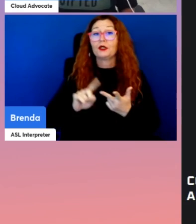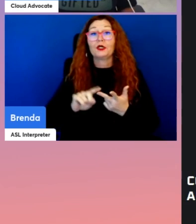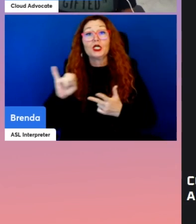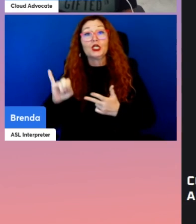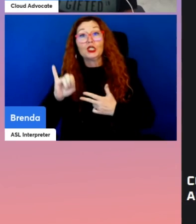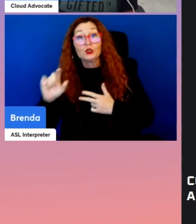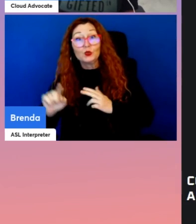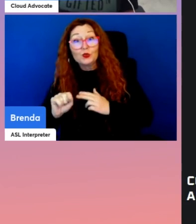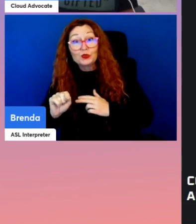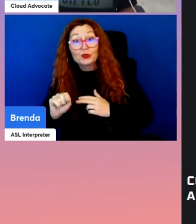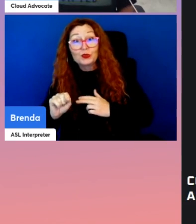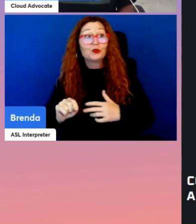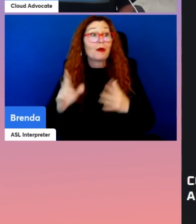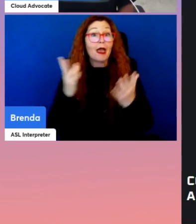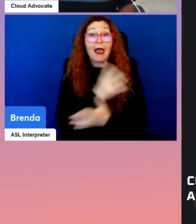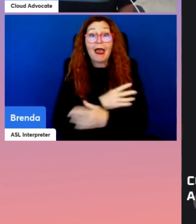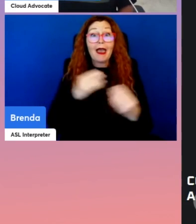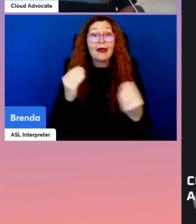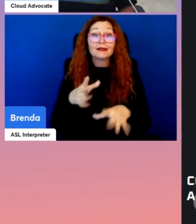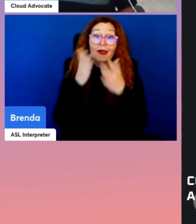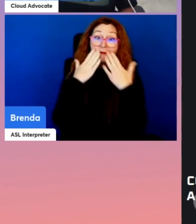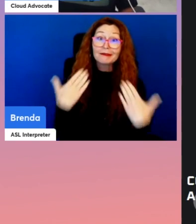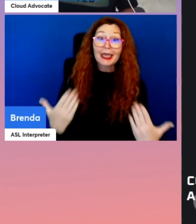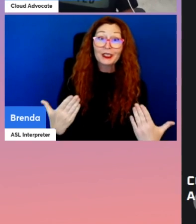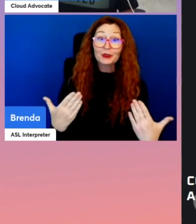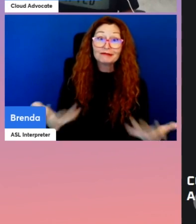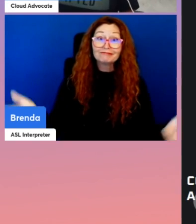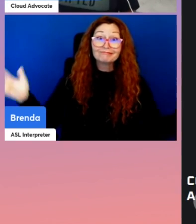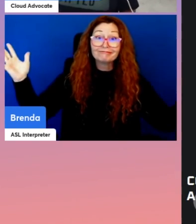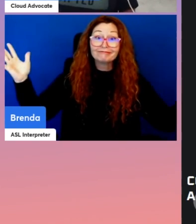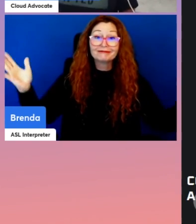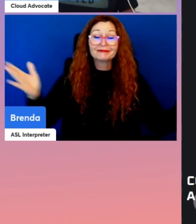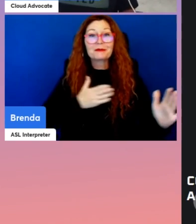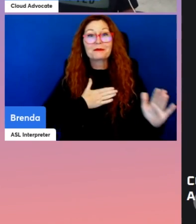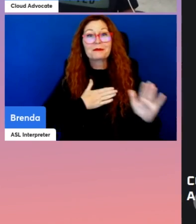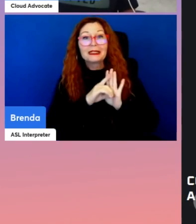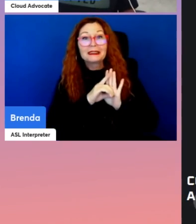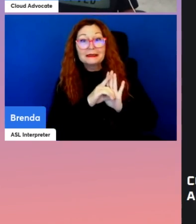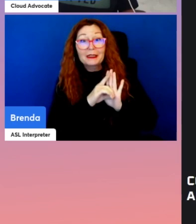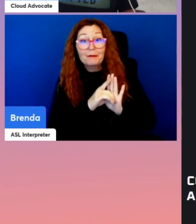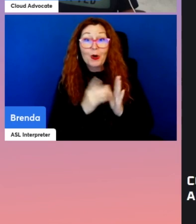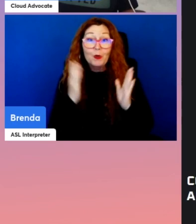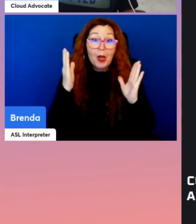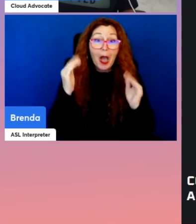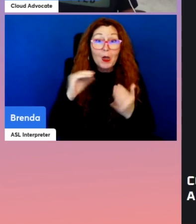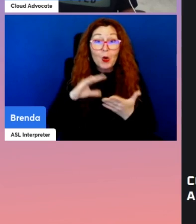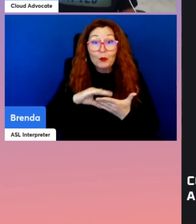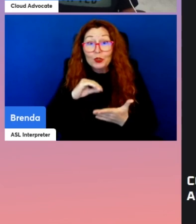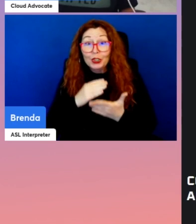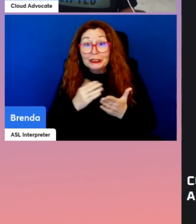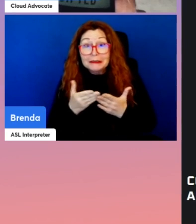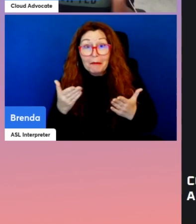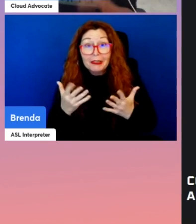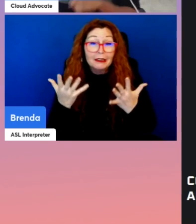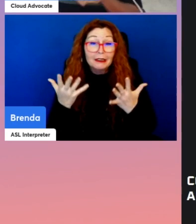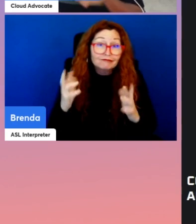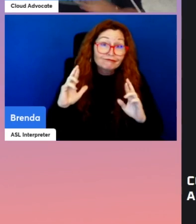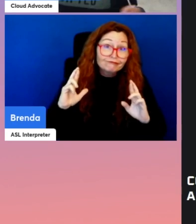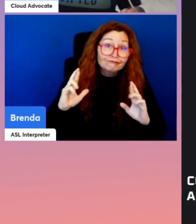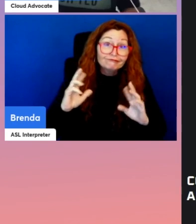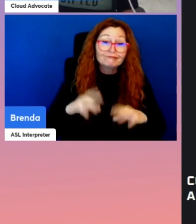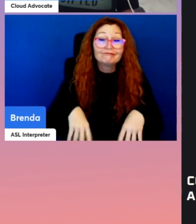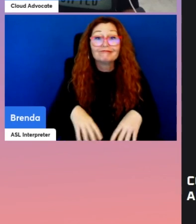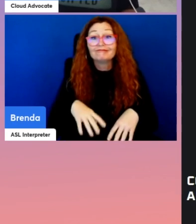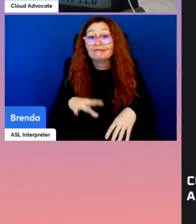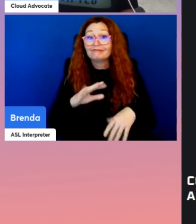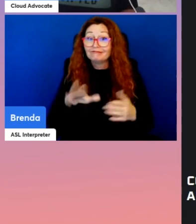thanks. That is the demo. I hope this was beneficial for everyone. Again, here's my social media links if you